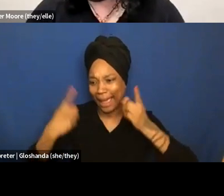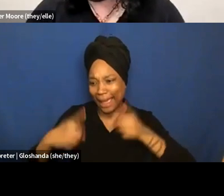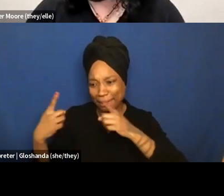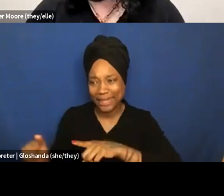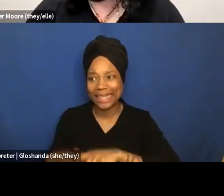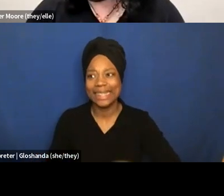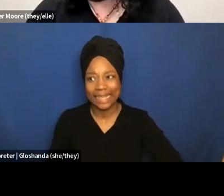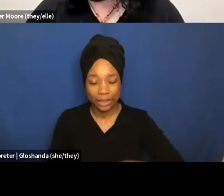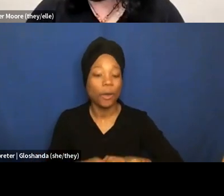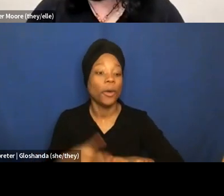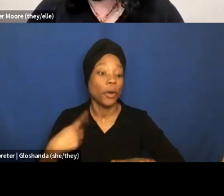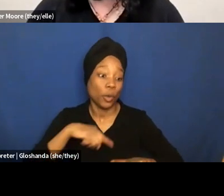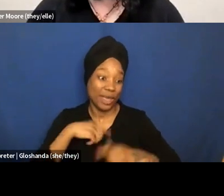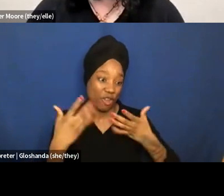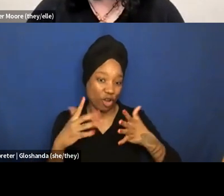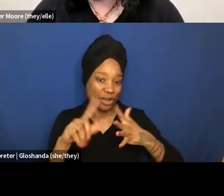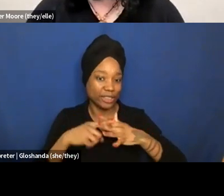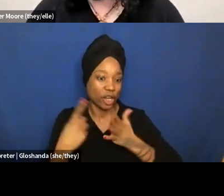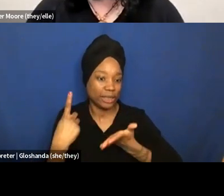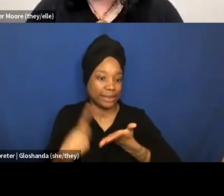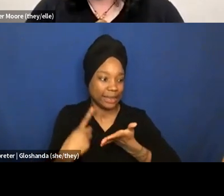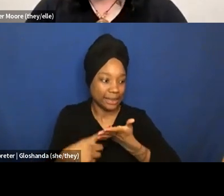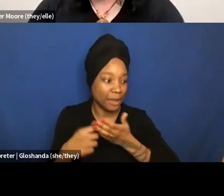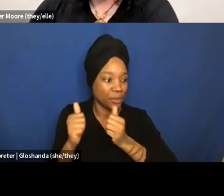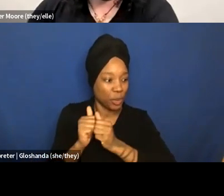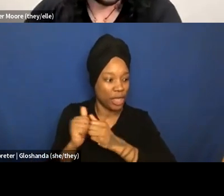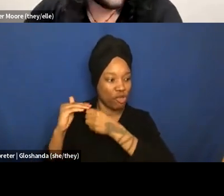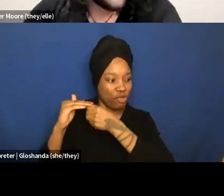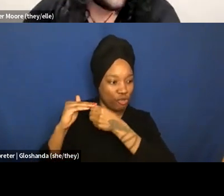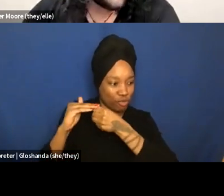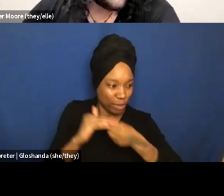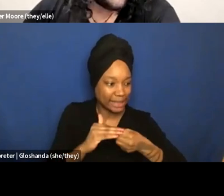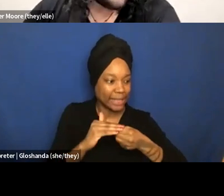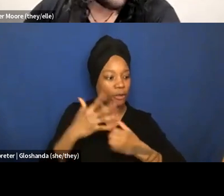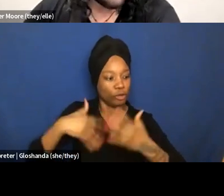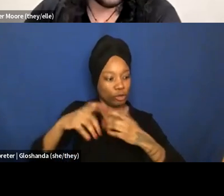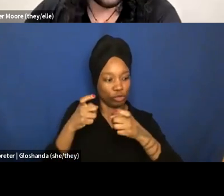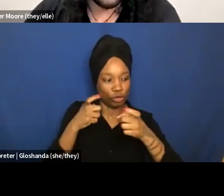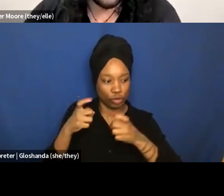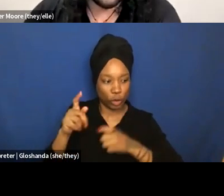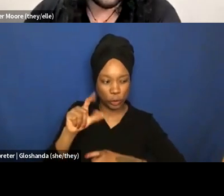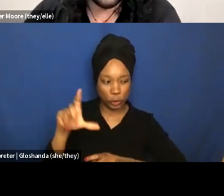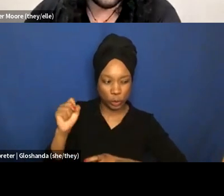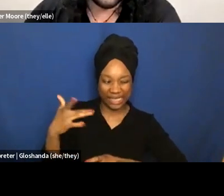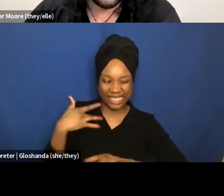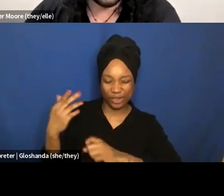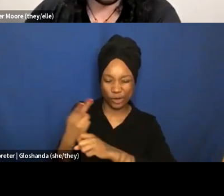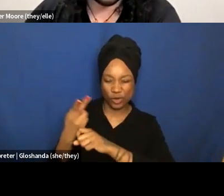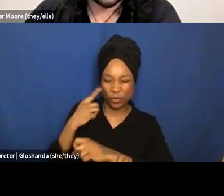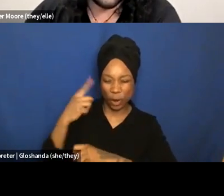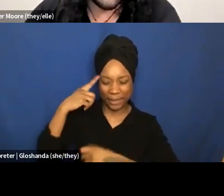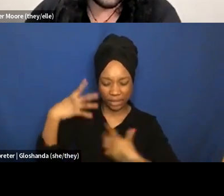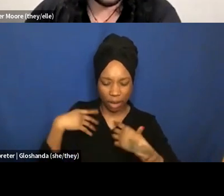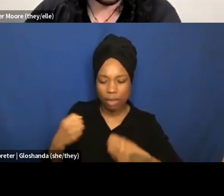we've already started talking about, right, with the oppressive social controls tools used in mental health, how does one do